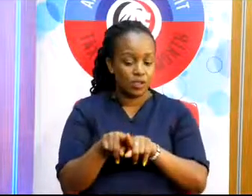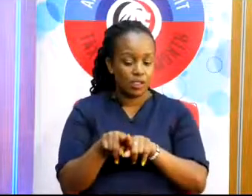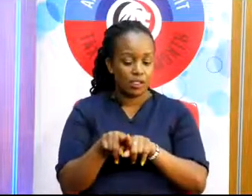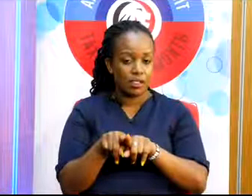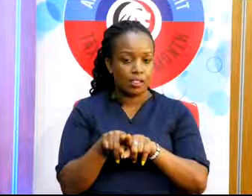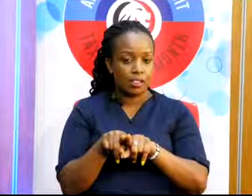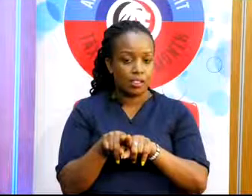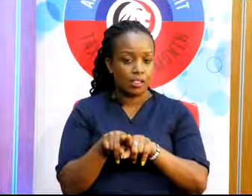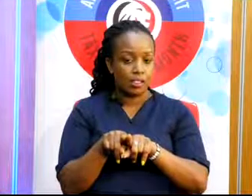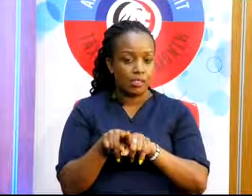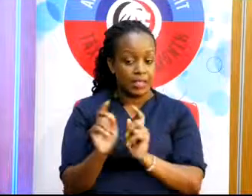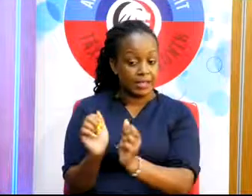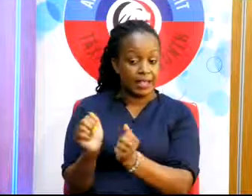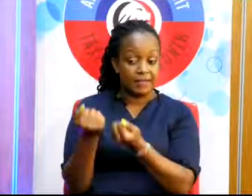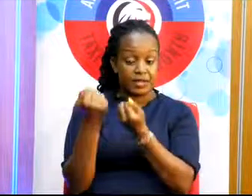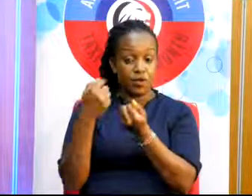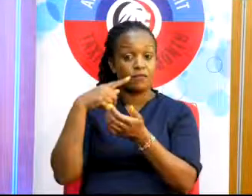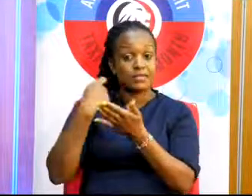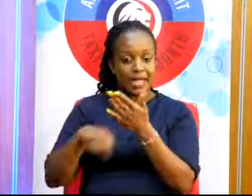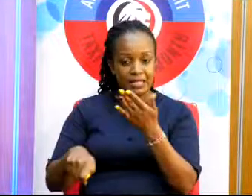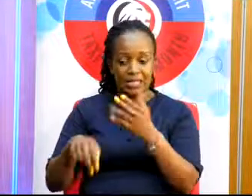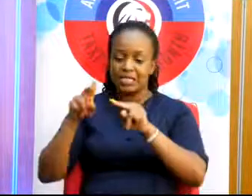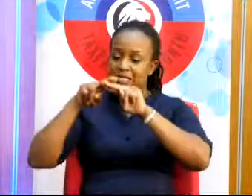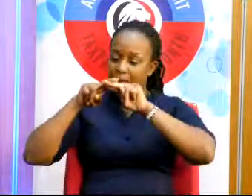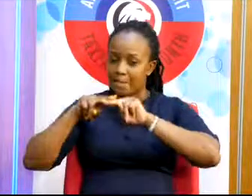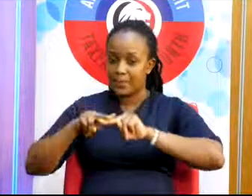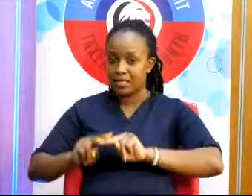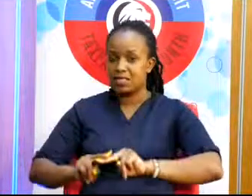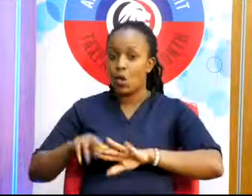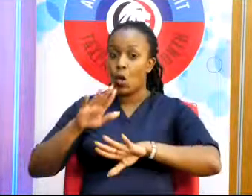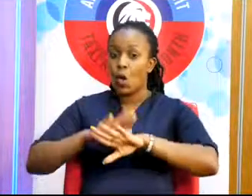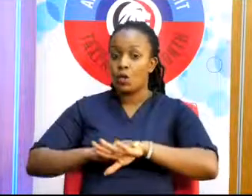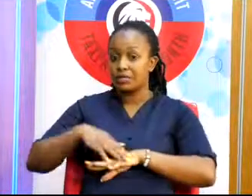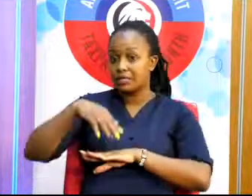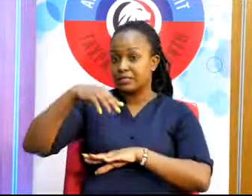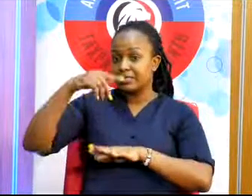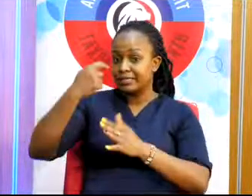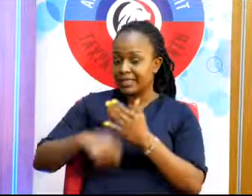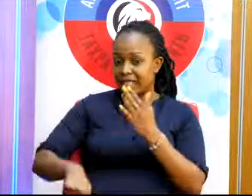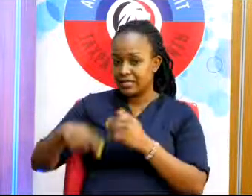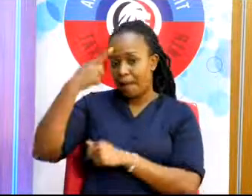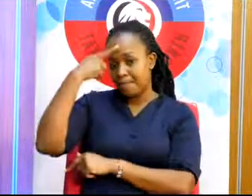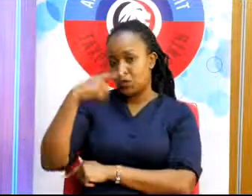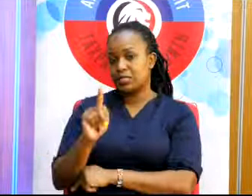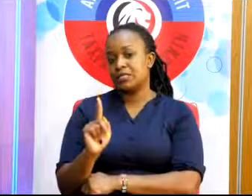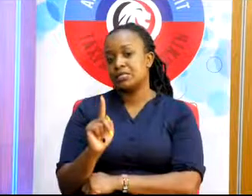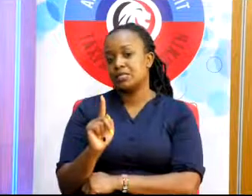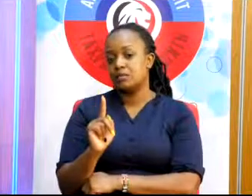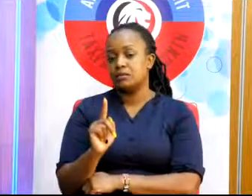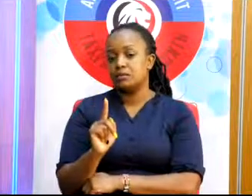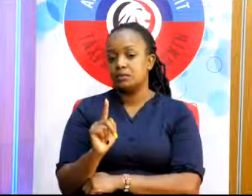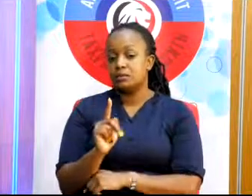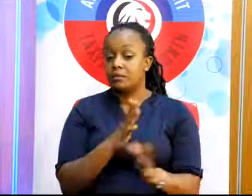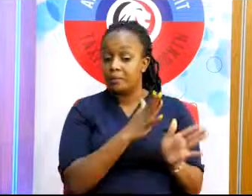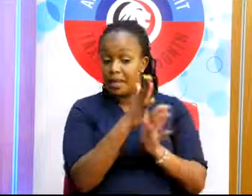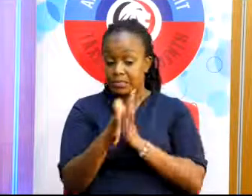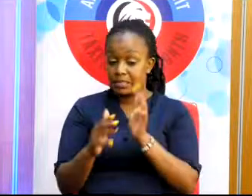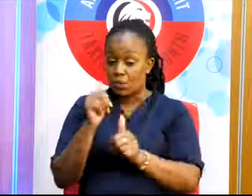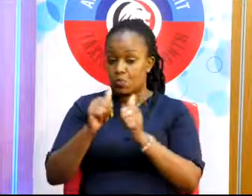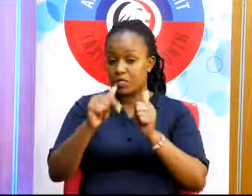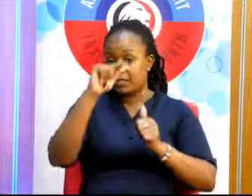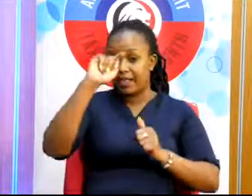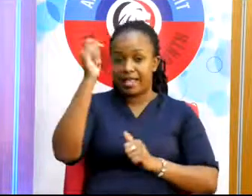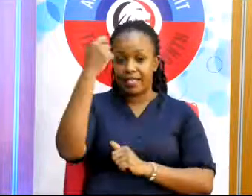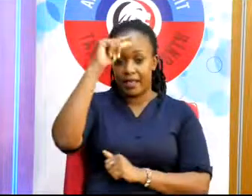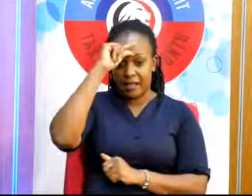the recovery of taxes is also going to depend on the tax measures, tax policy measures the Kenyan government is going to put in